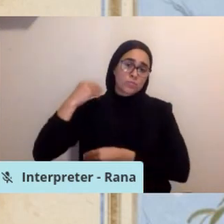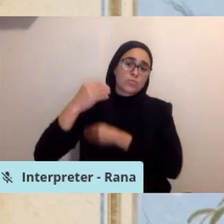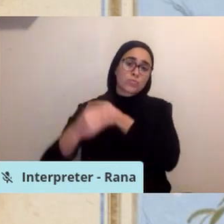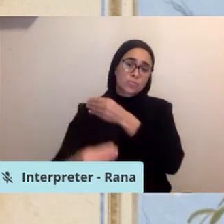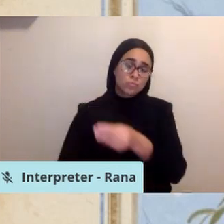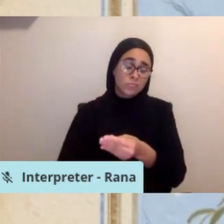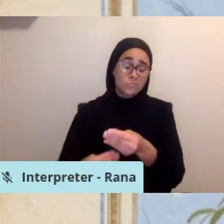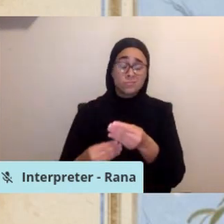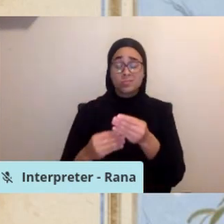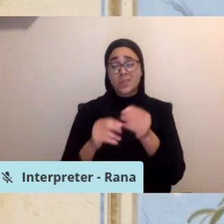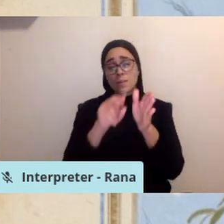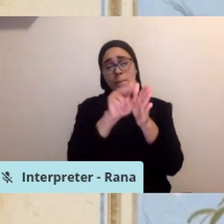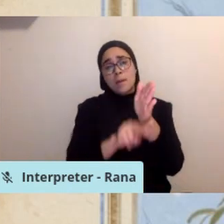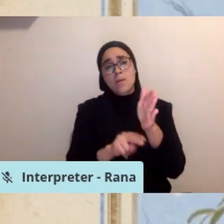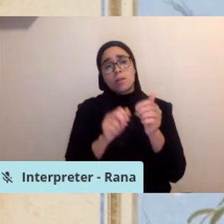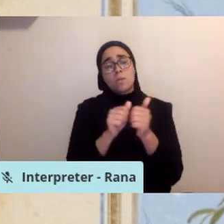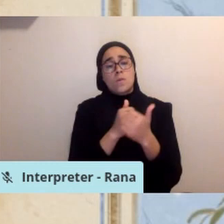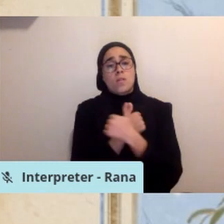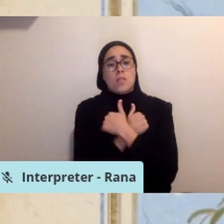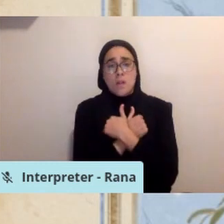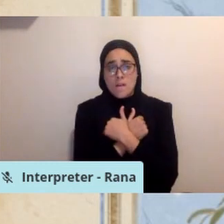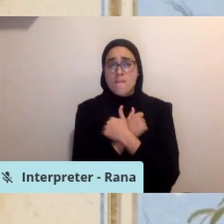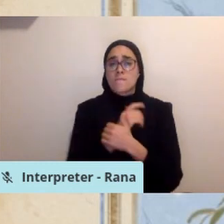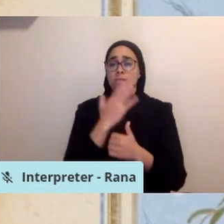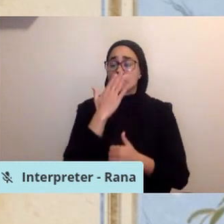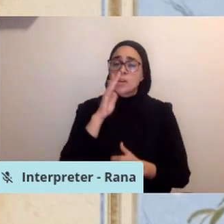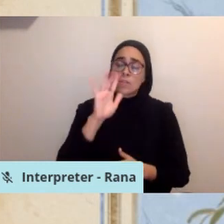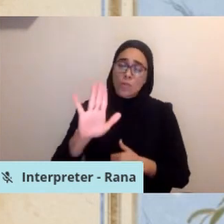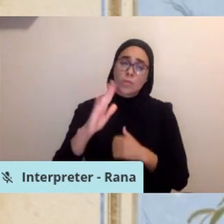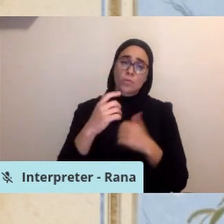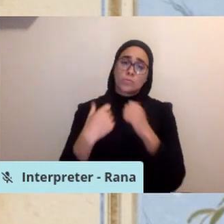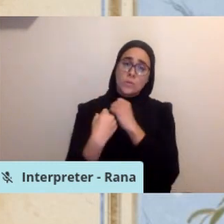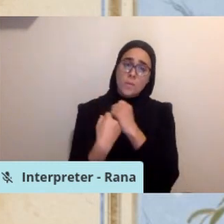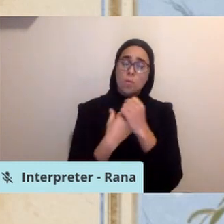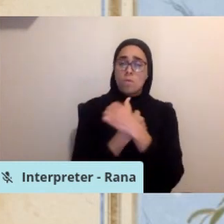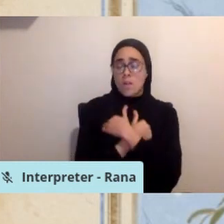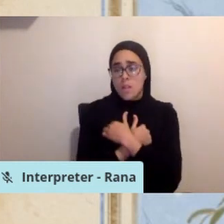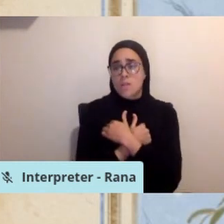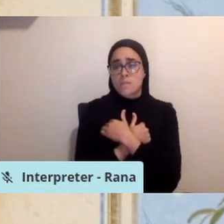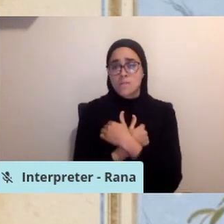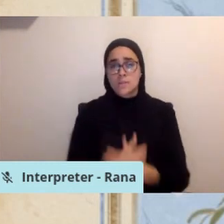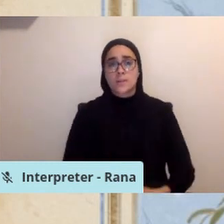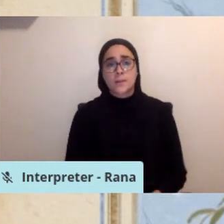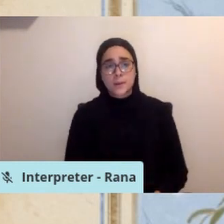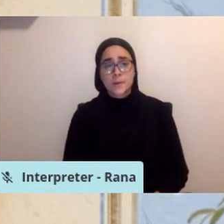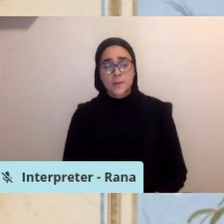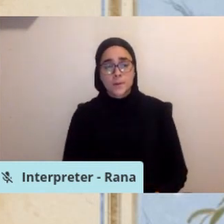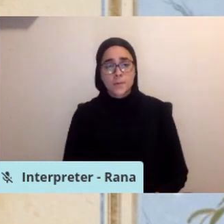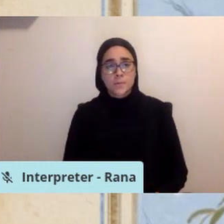the love that we were seeking. So thank you. Thank you. Glad that was there.